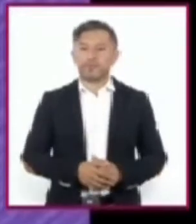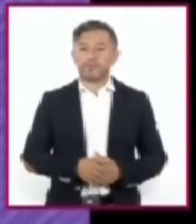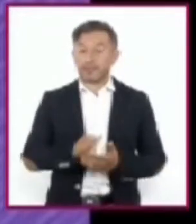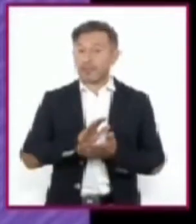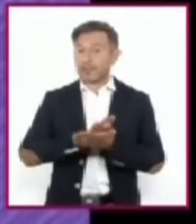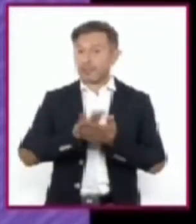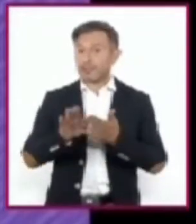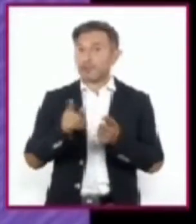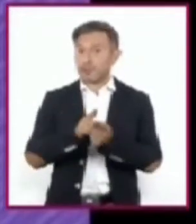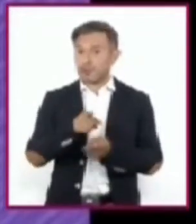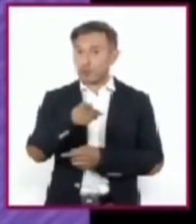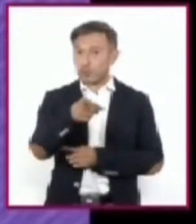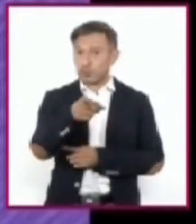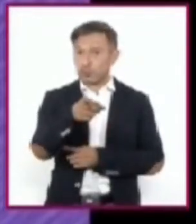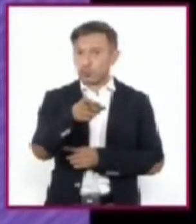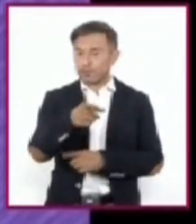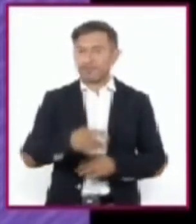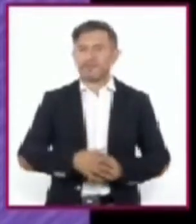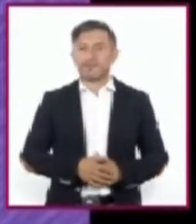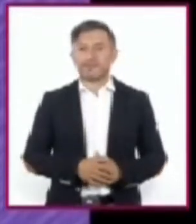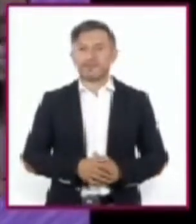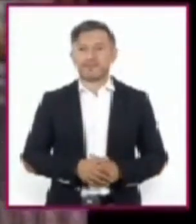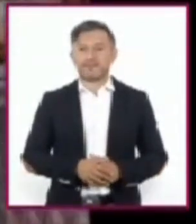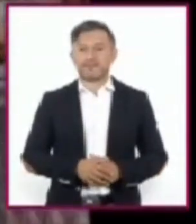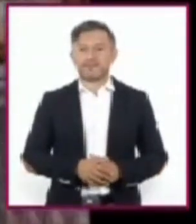Nice to meet you.